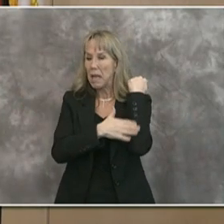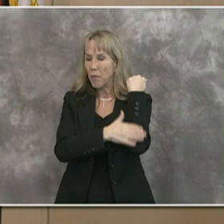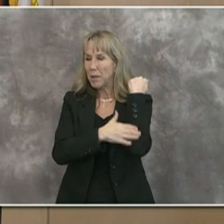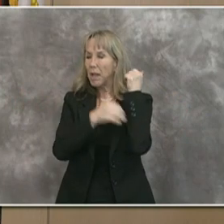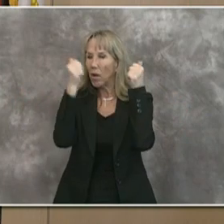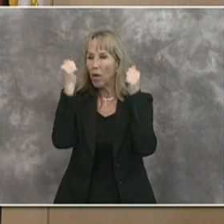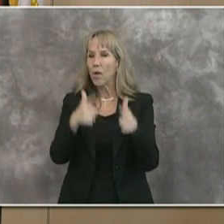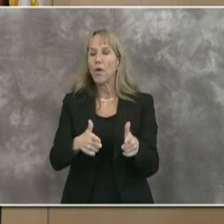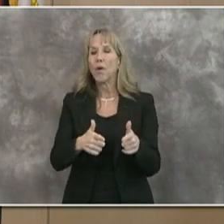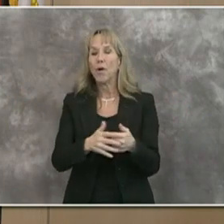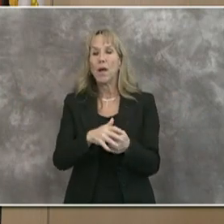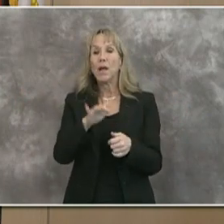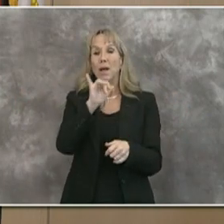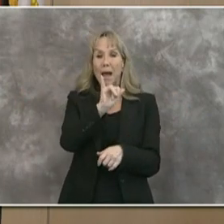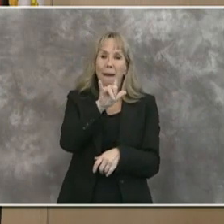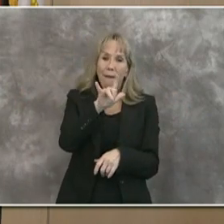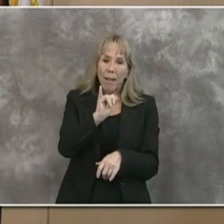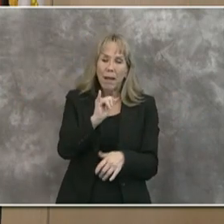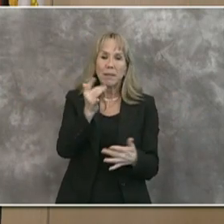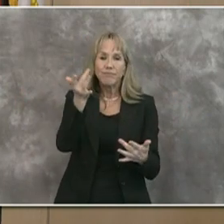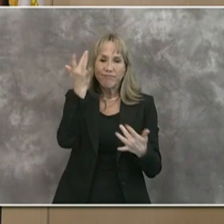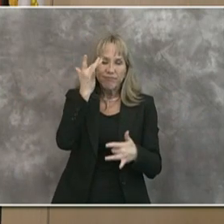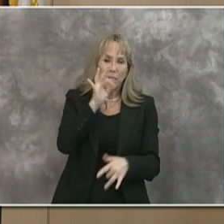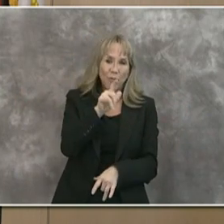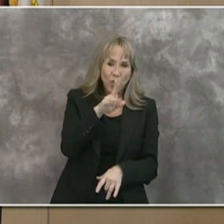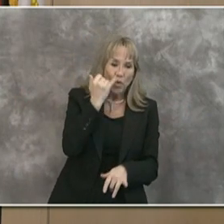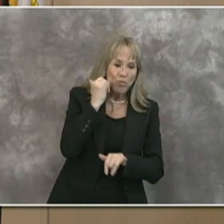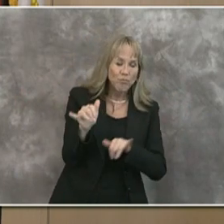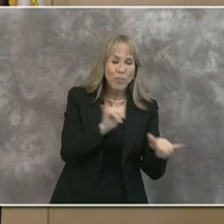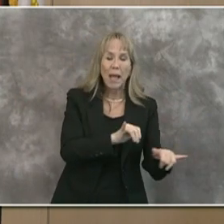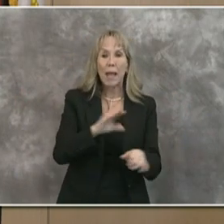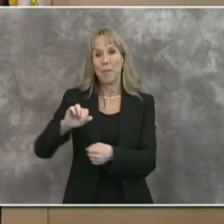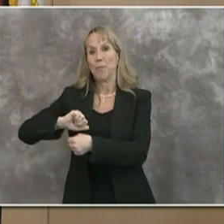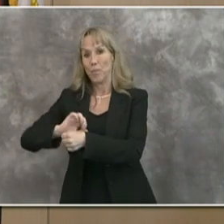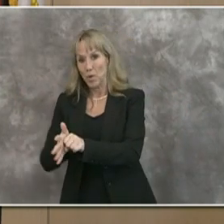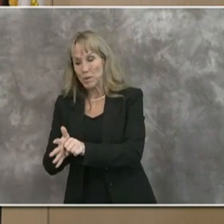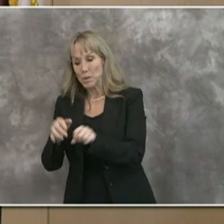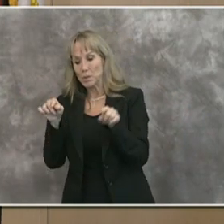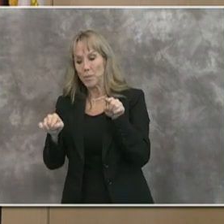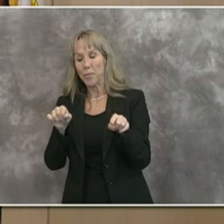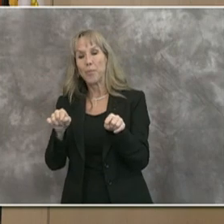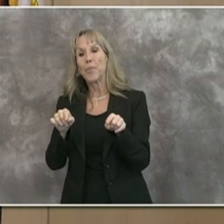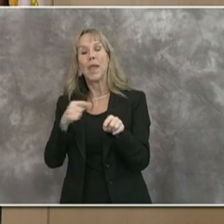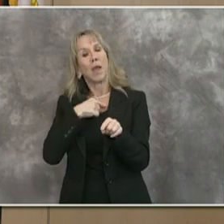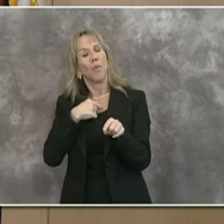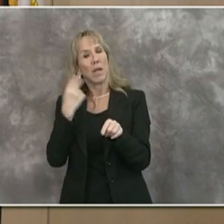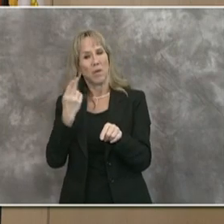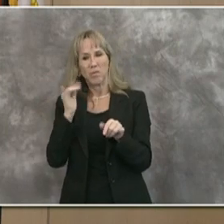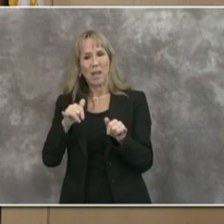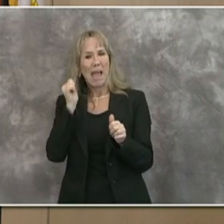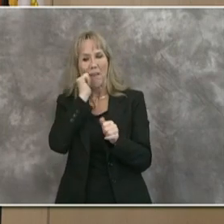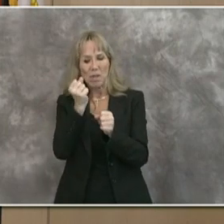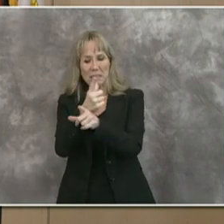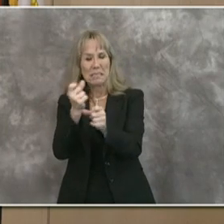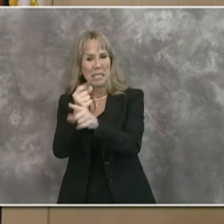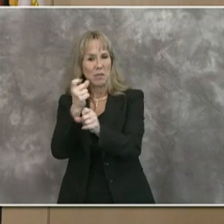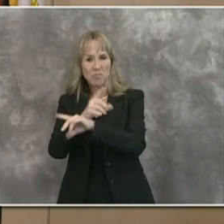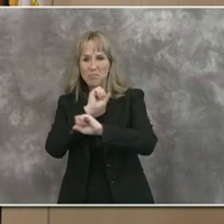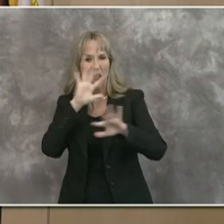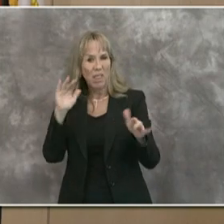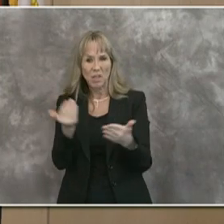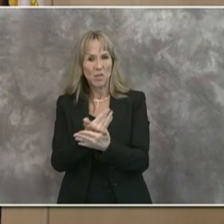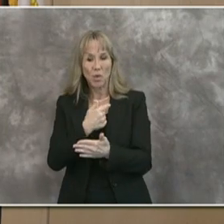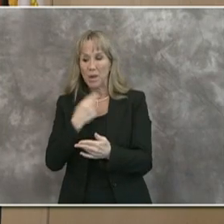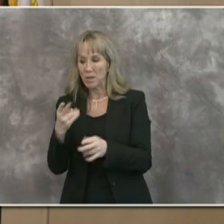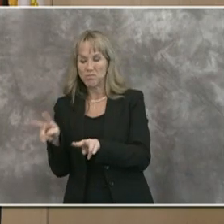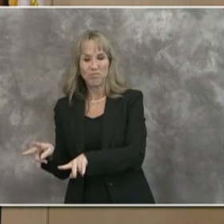specifically related to ILI and the COVID syndromic cases. We utilize that process every year for